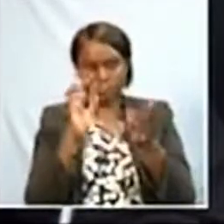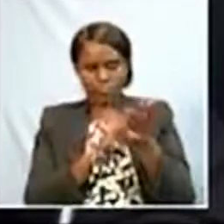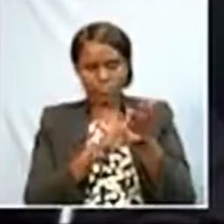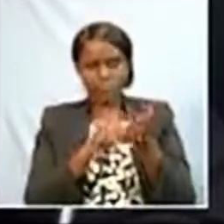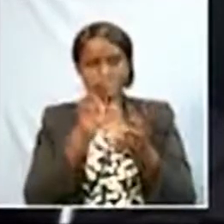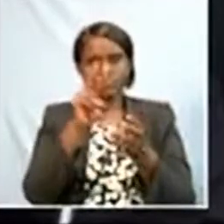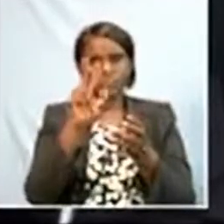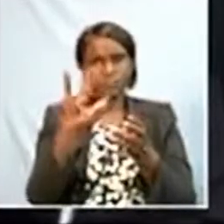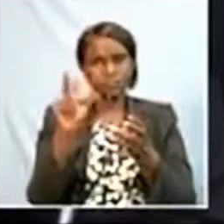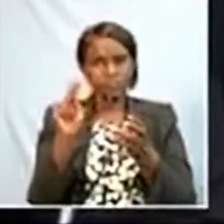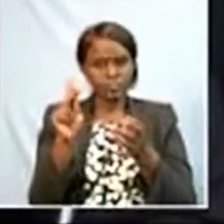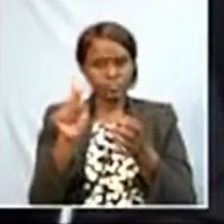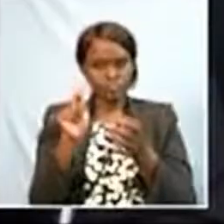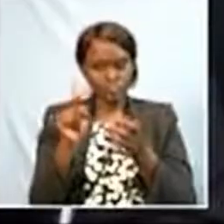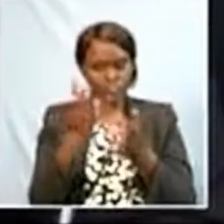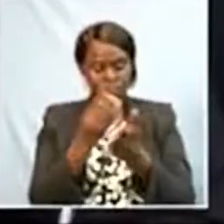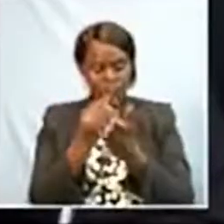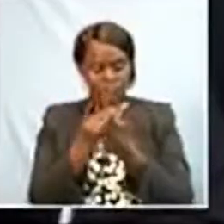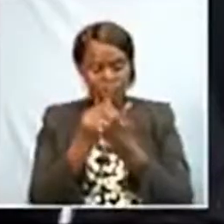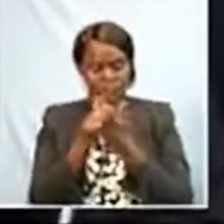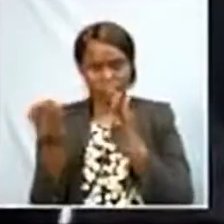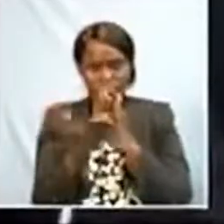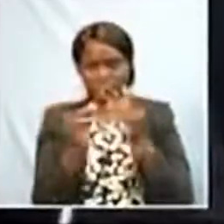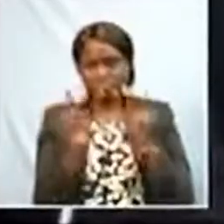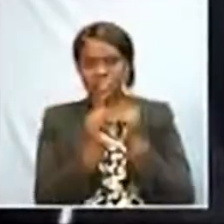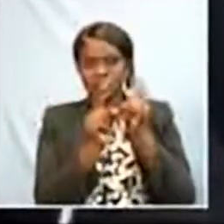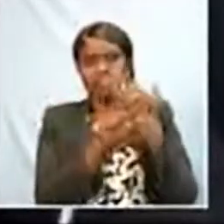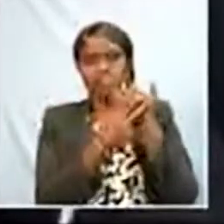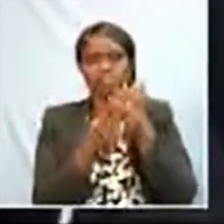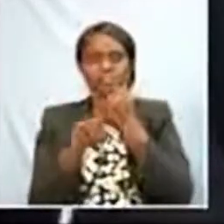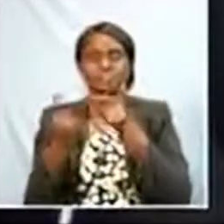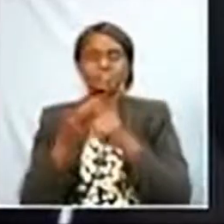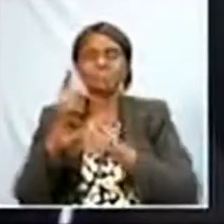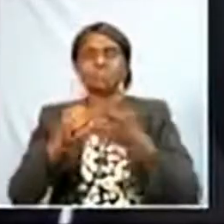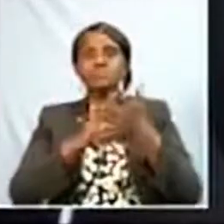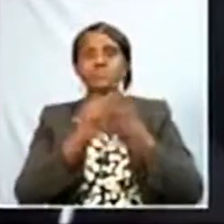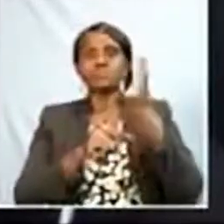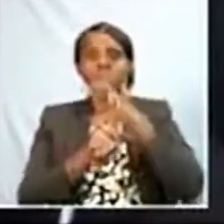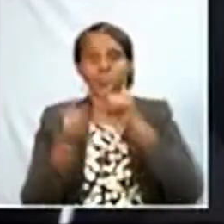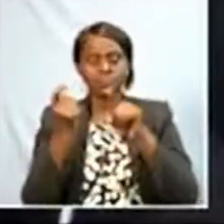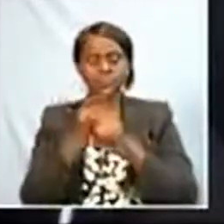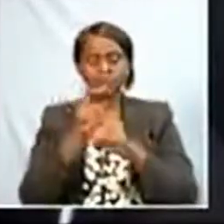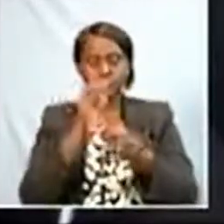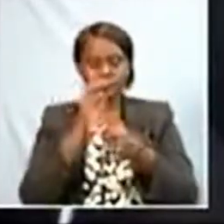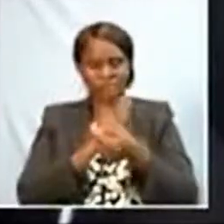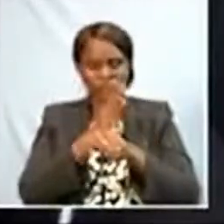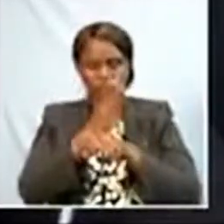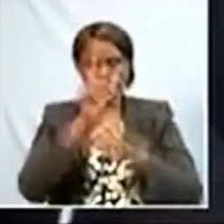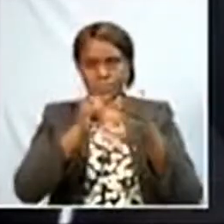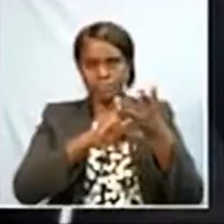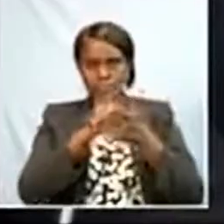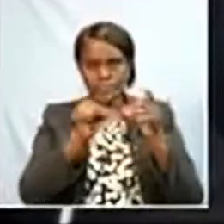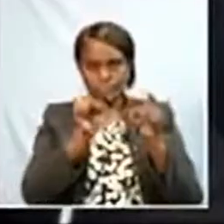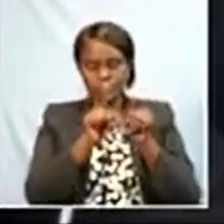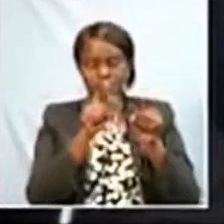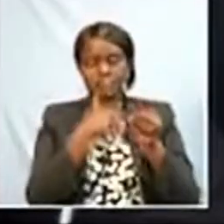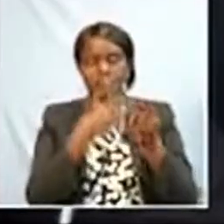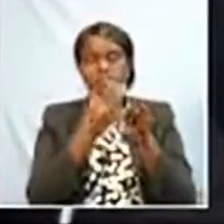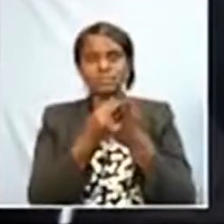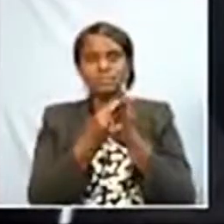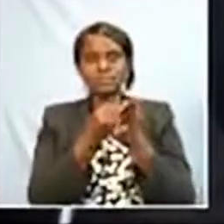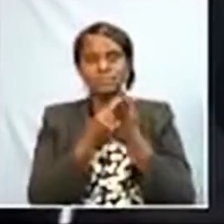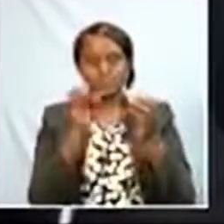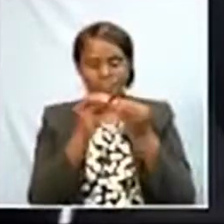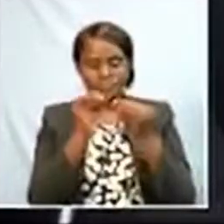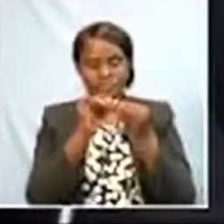133,023 kwacha. These available funds are the savings from the termination. After they terminated the contract, so they had this amount. It was